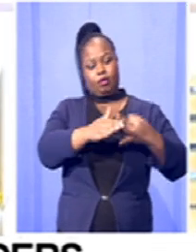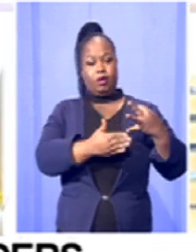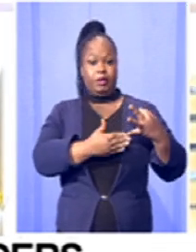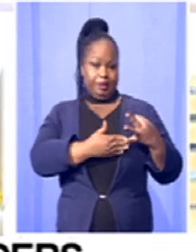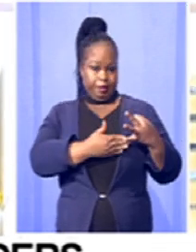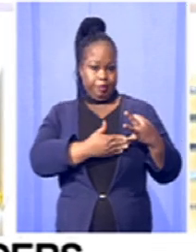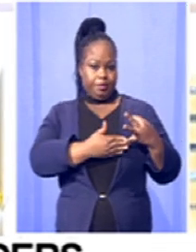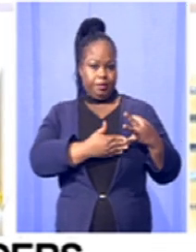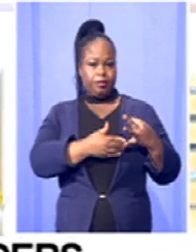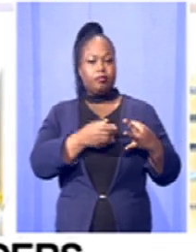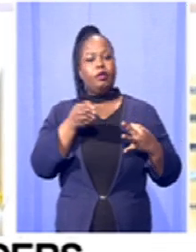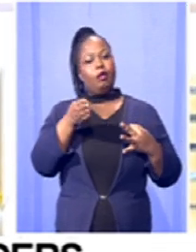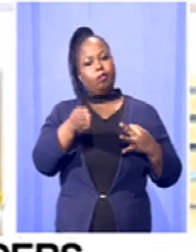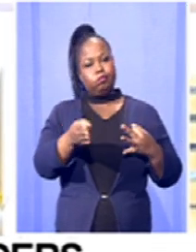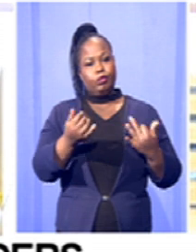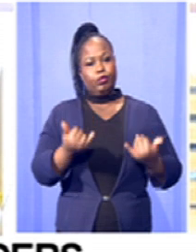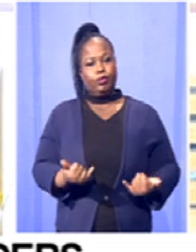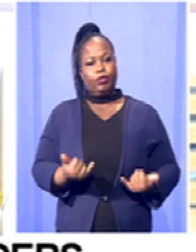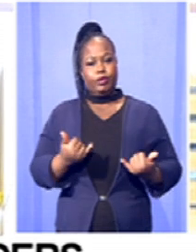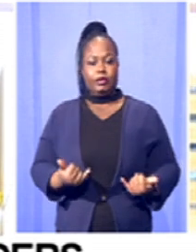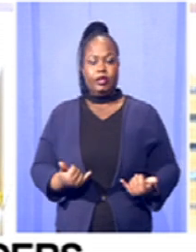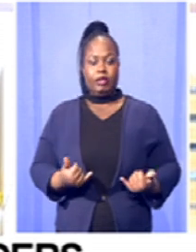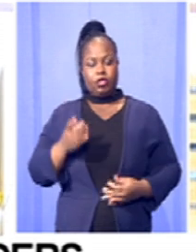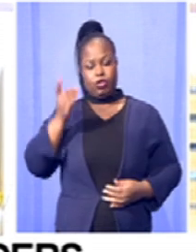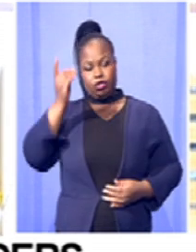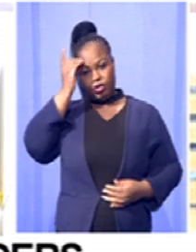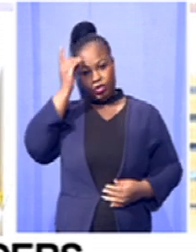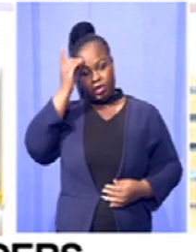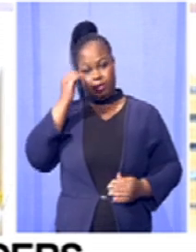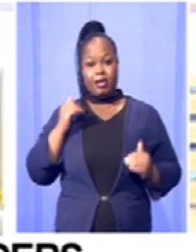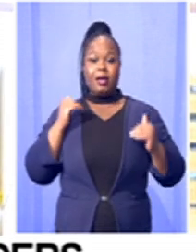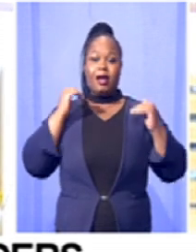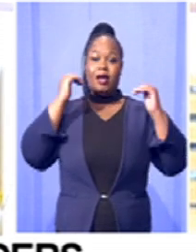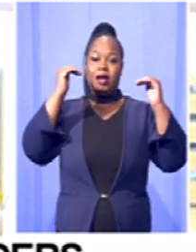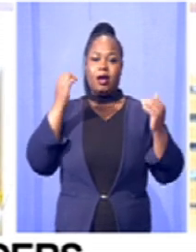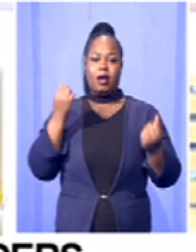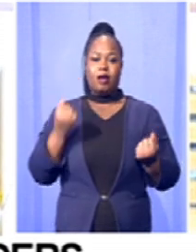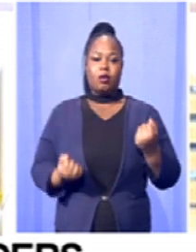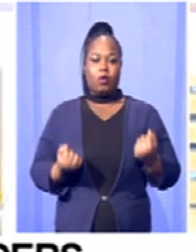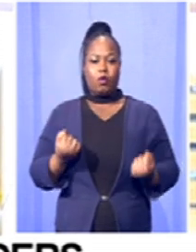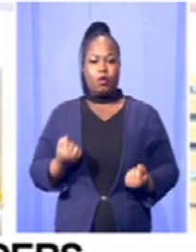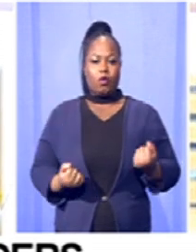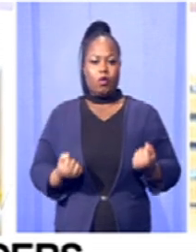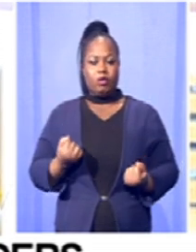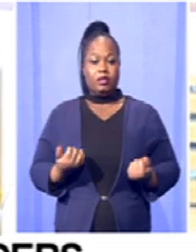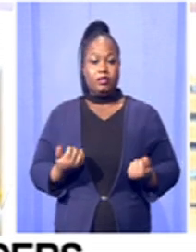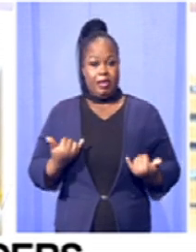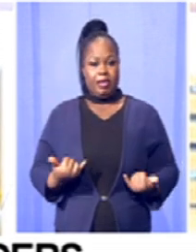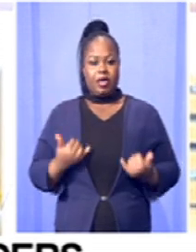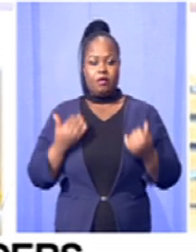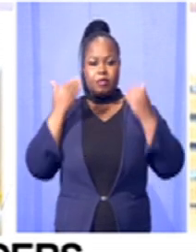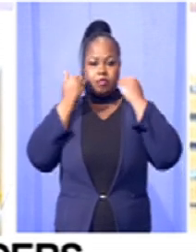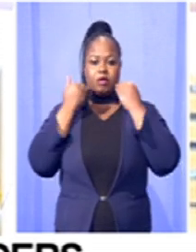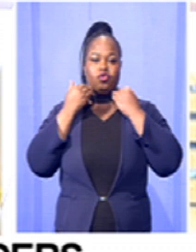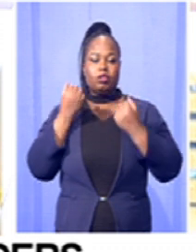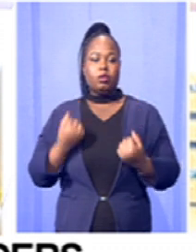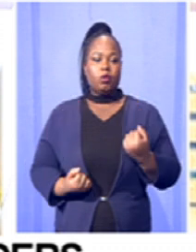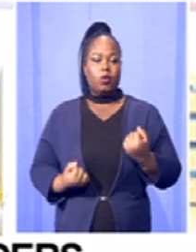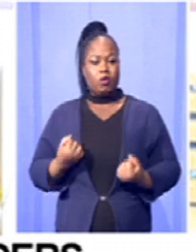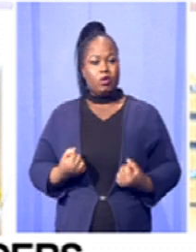who are appearing today here inside the Durban High Court, currently sitting at the Durban Magistrate Court. There